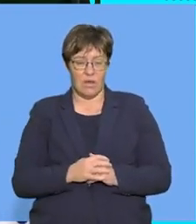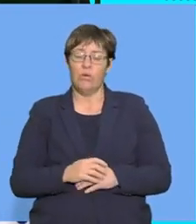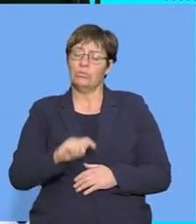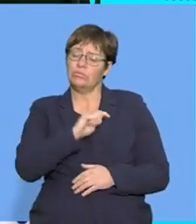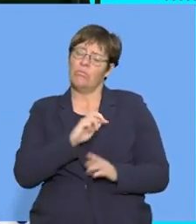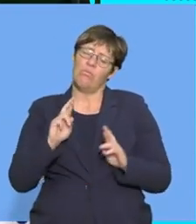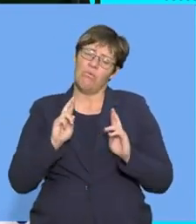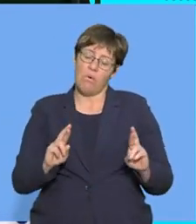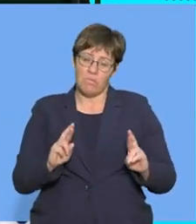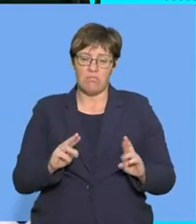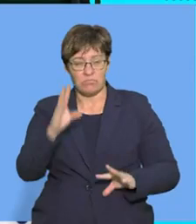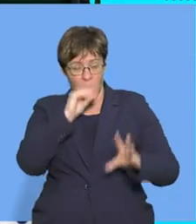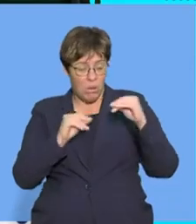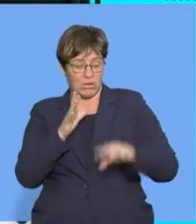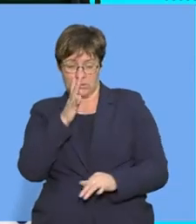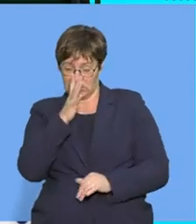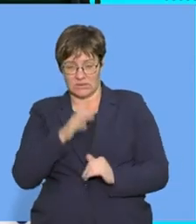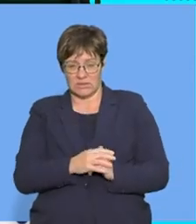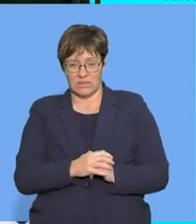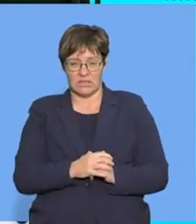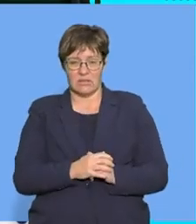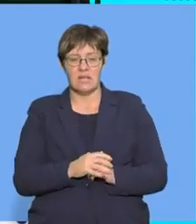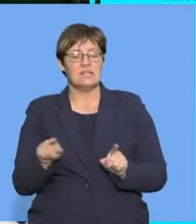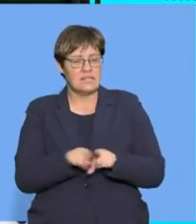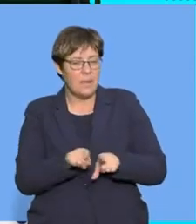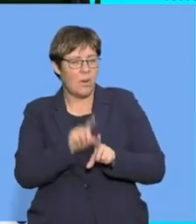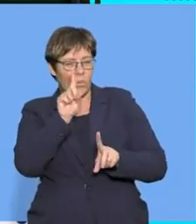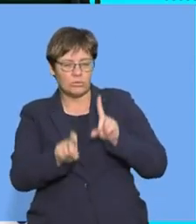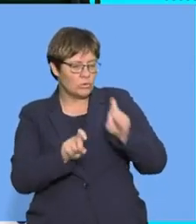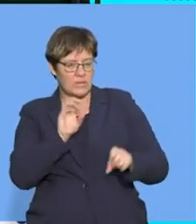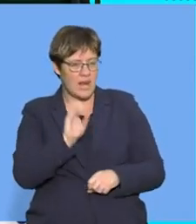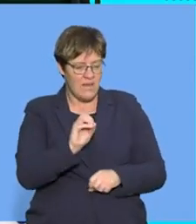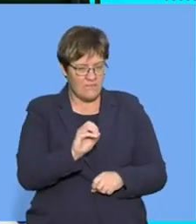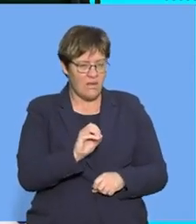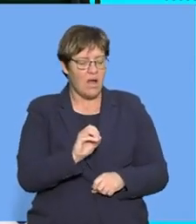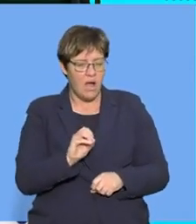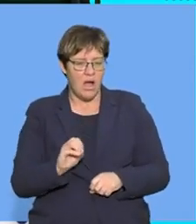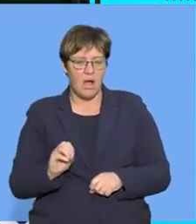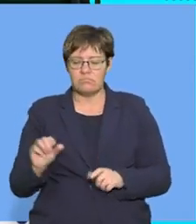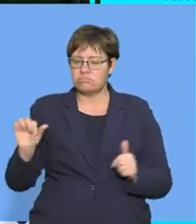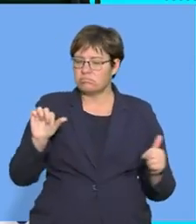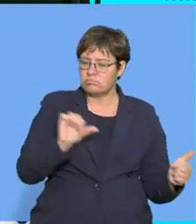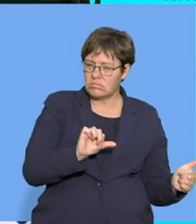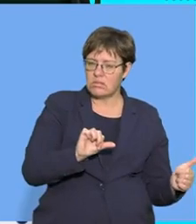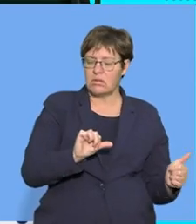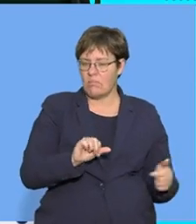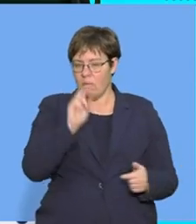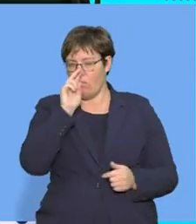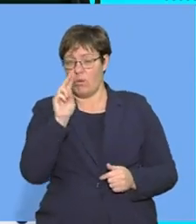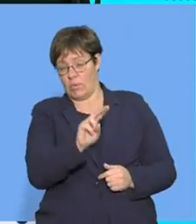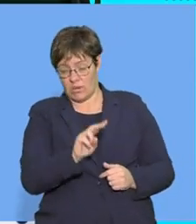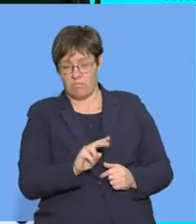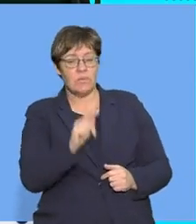that you've been learning a lot and you already have some questions that you're gonna go back and really look at using